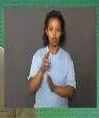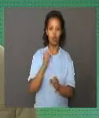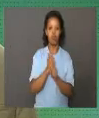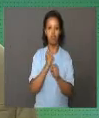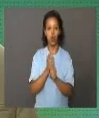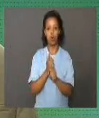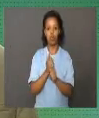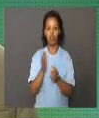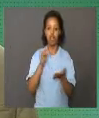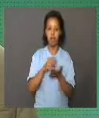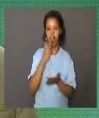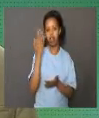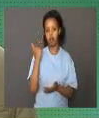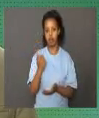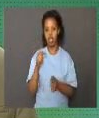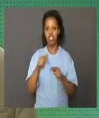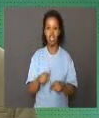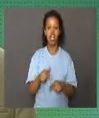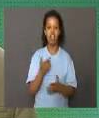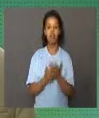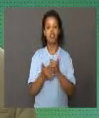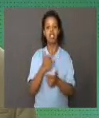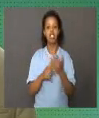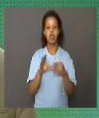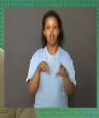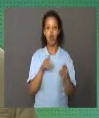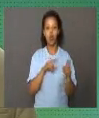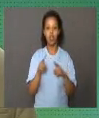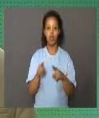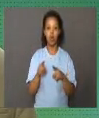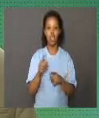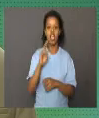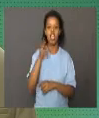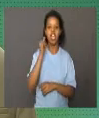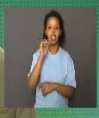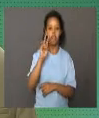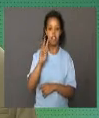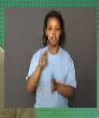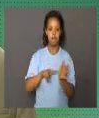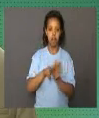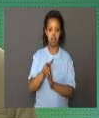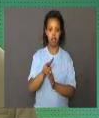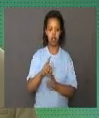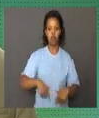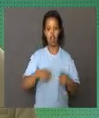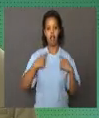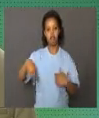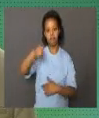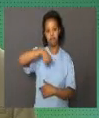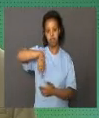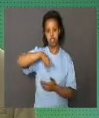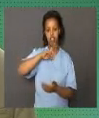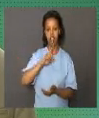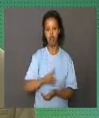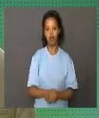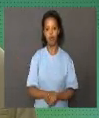Today, we are going to discuss the life cycle of the HIV virus. We